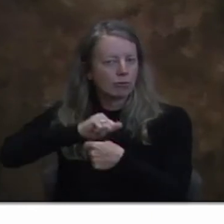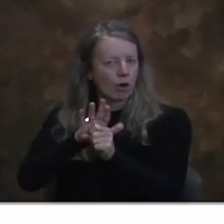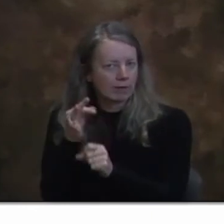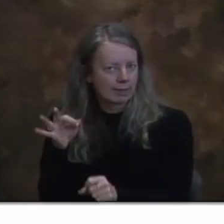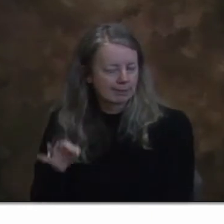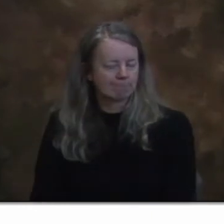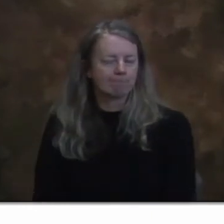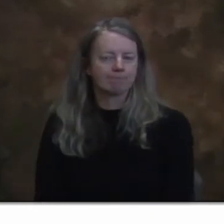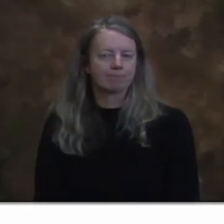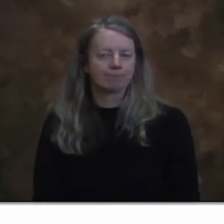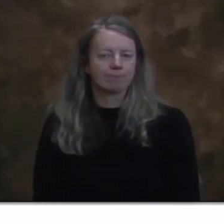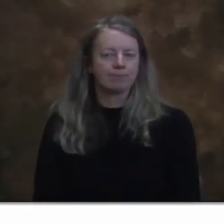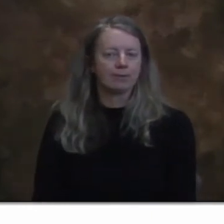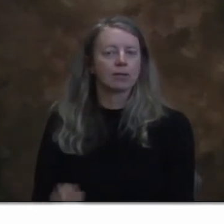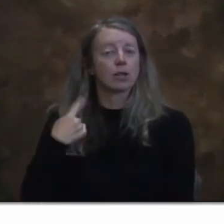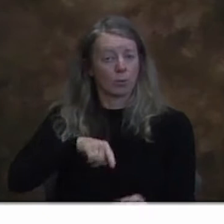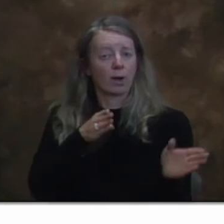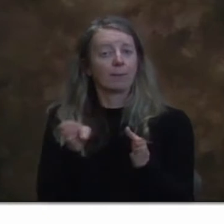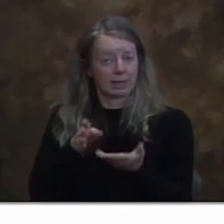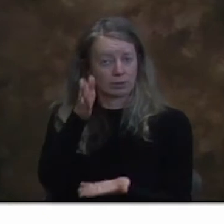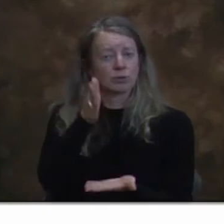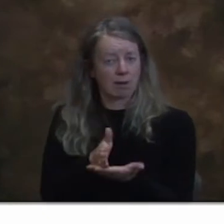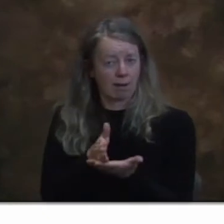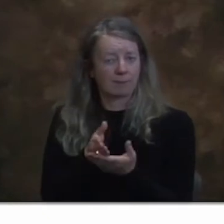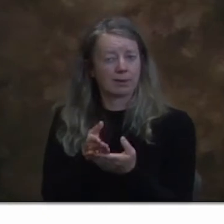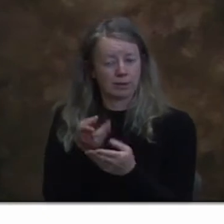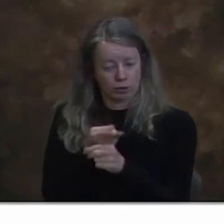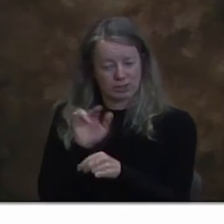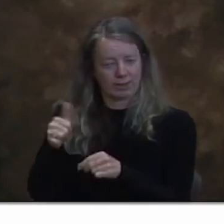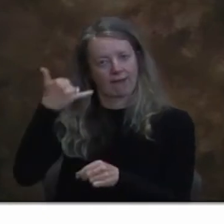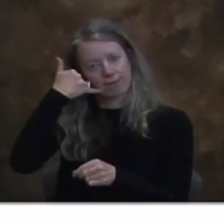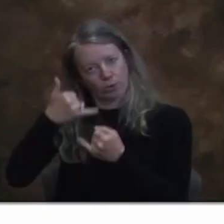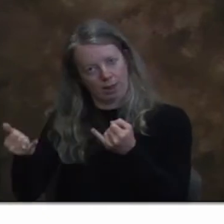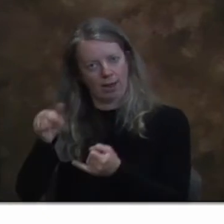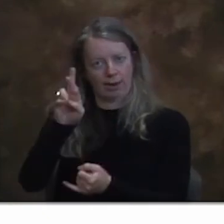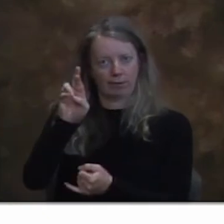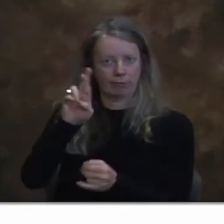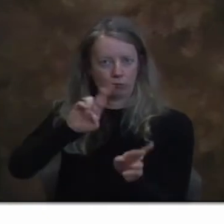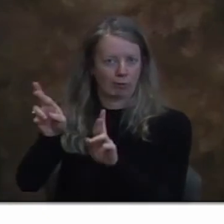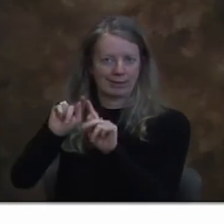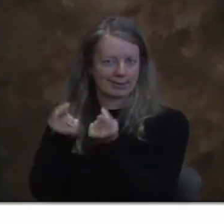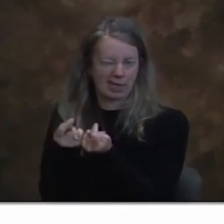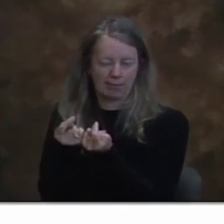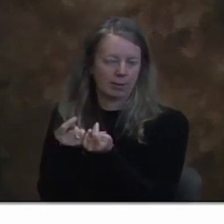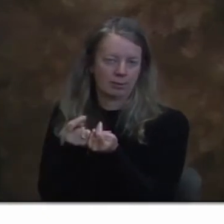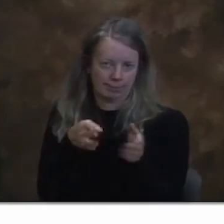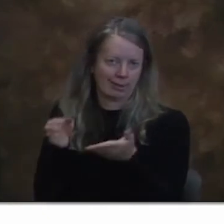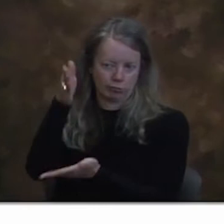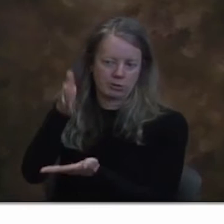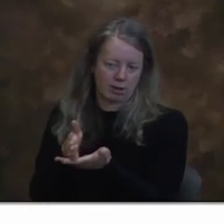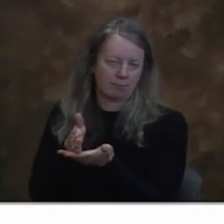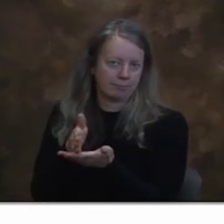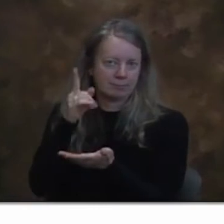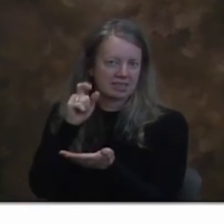do plan to discontinue the use of that extension, the Ready Team phone line, due to the low usage and the